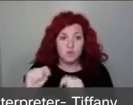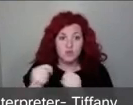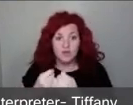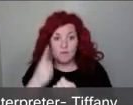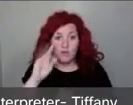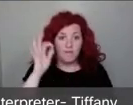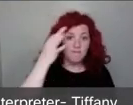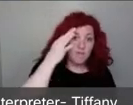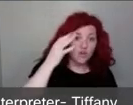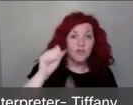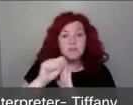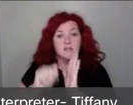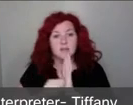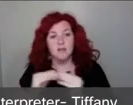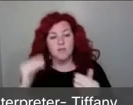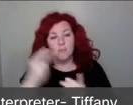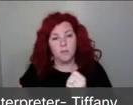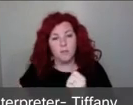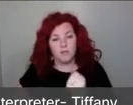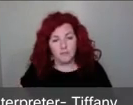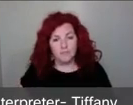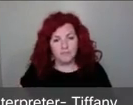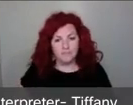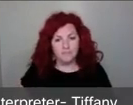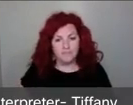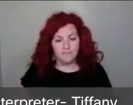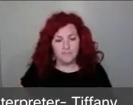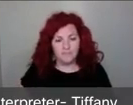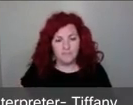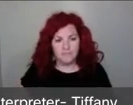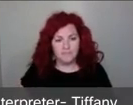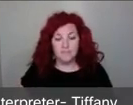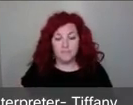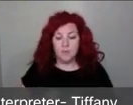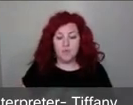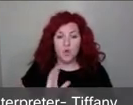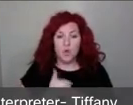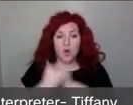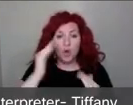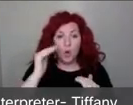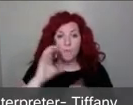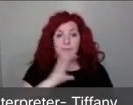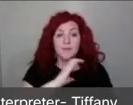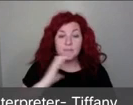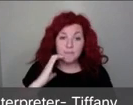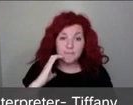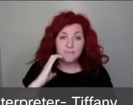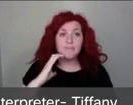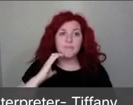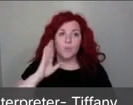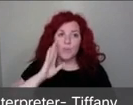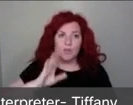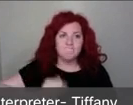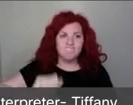and state level. It is also our hope that the commission works to preserve